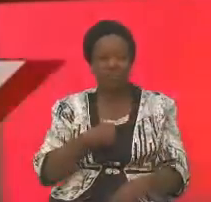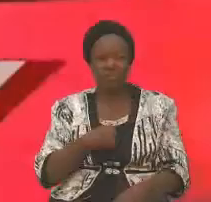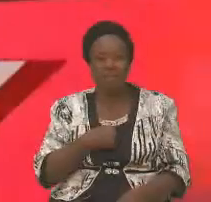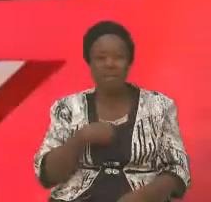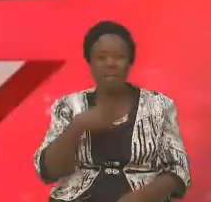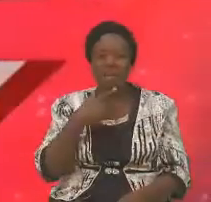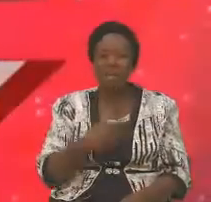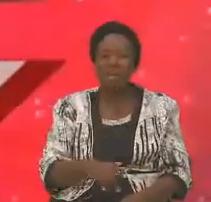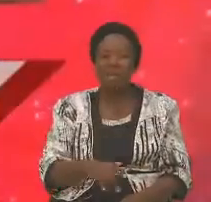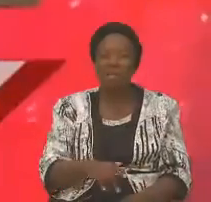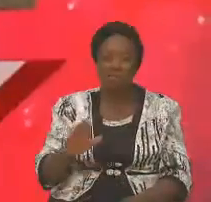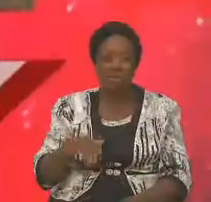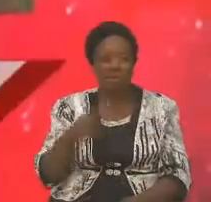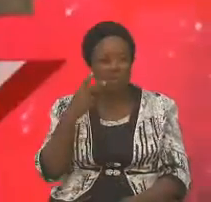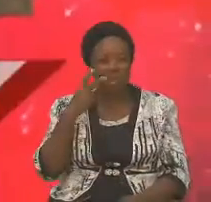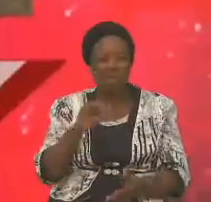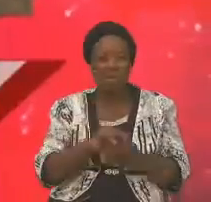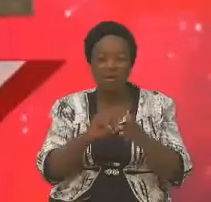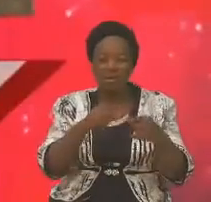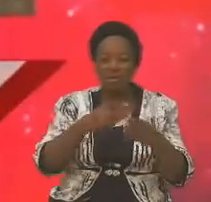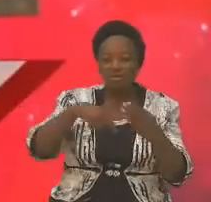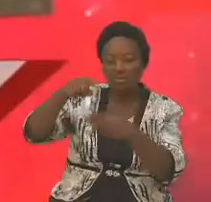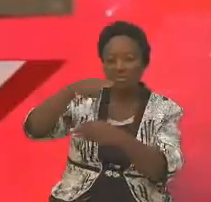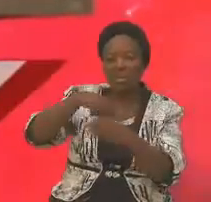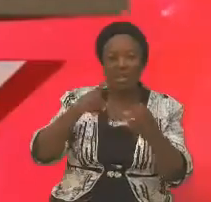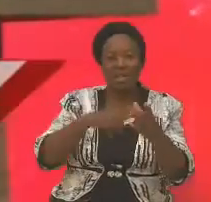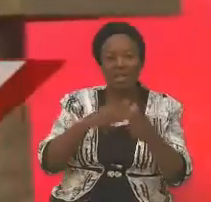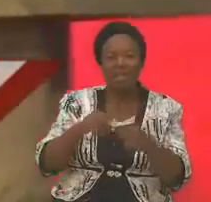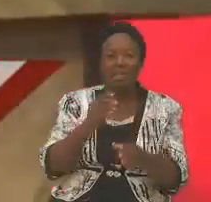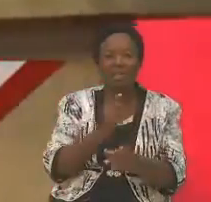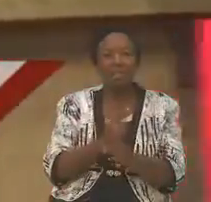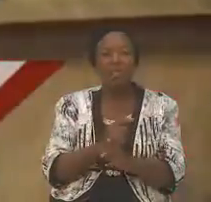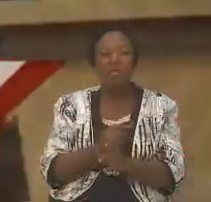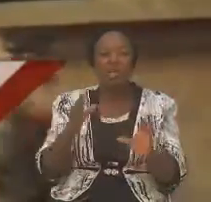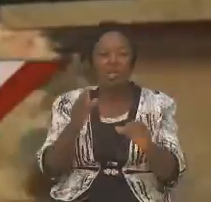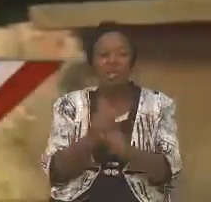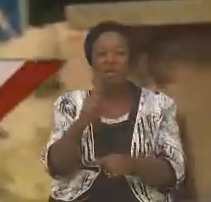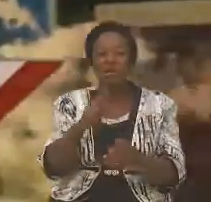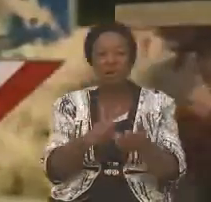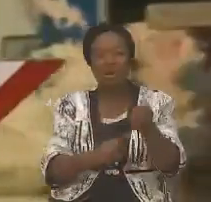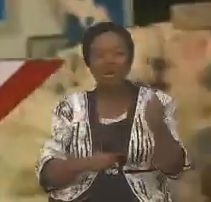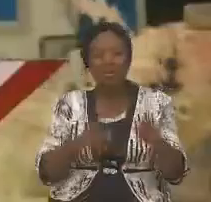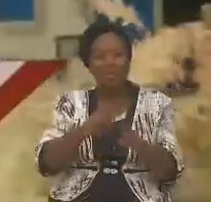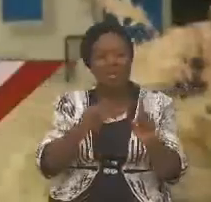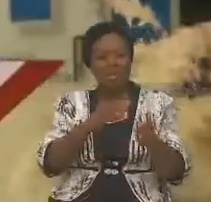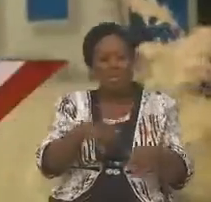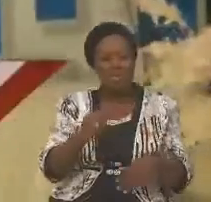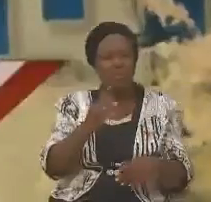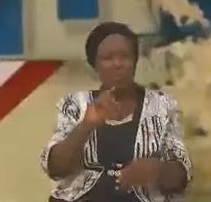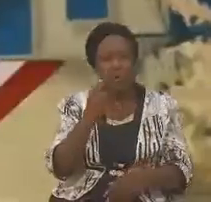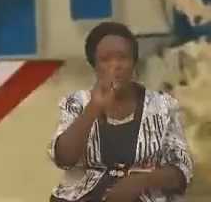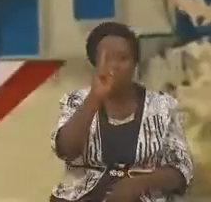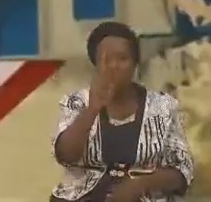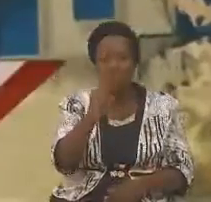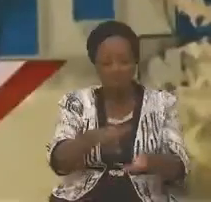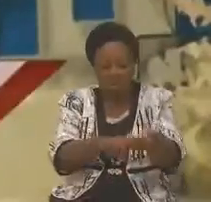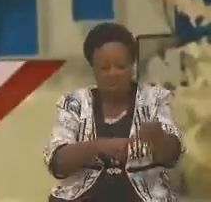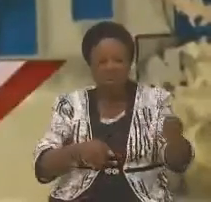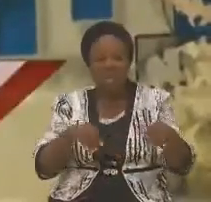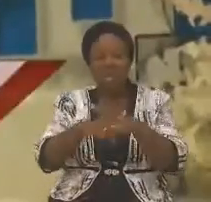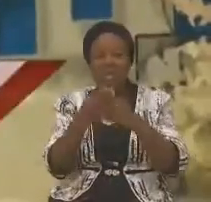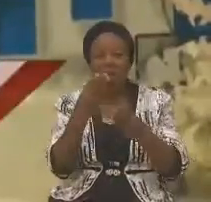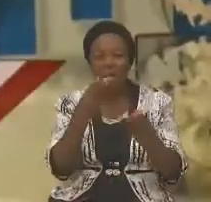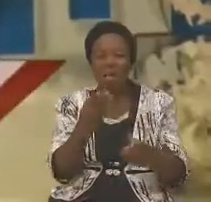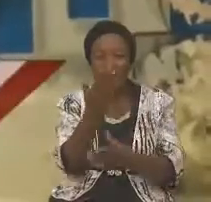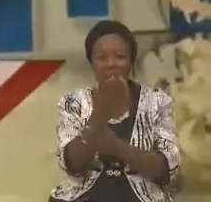The children of Israel did not all carry rods around, but only one man in the land of